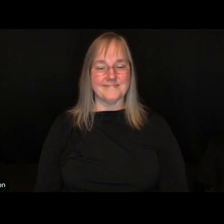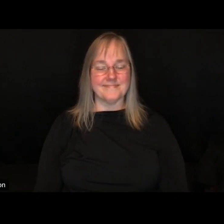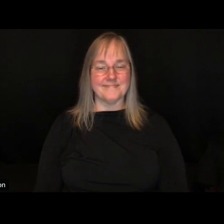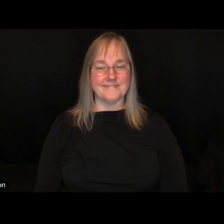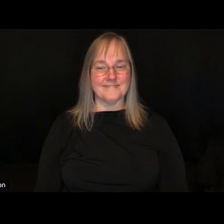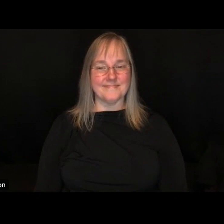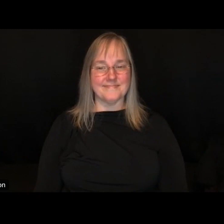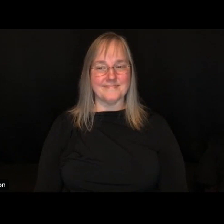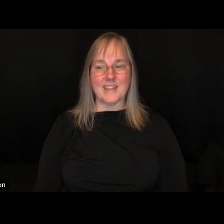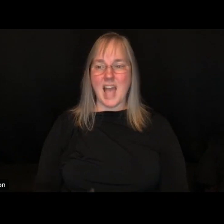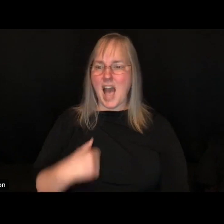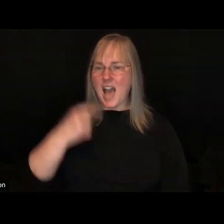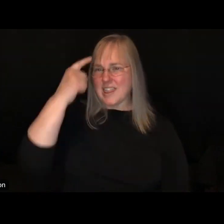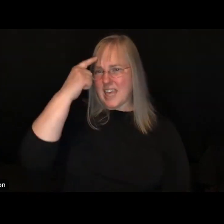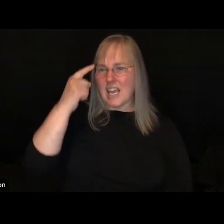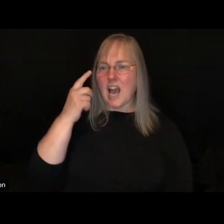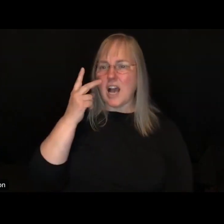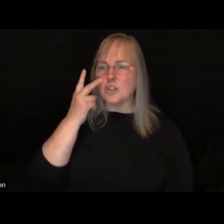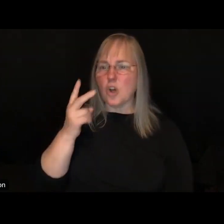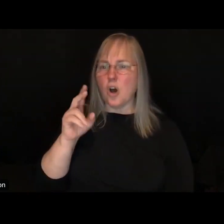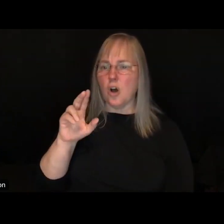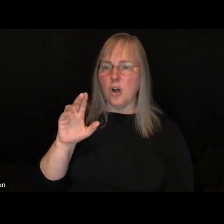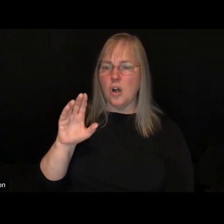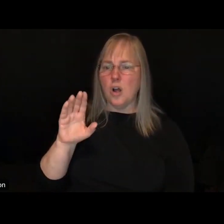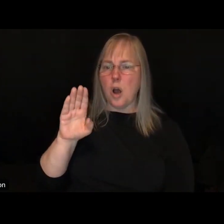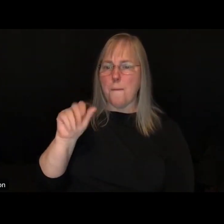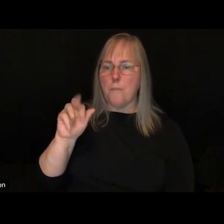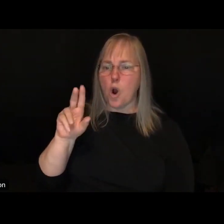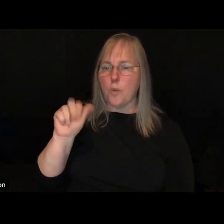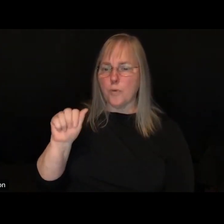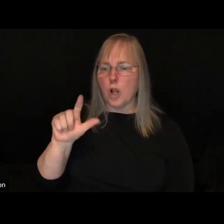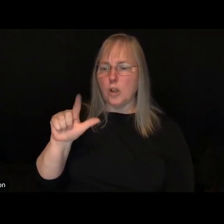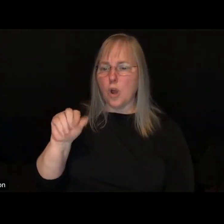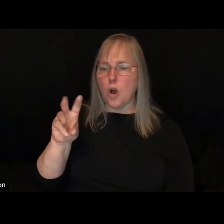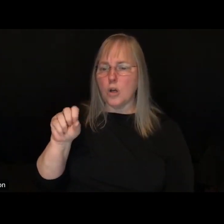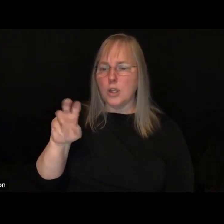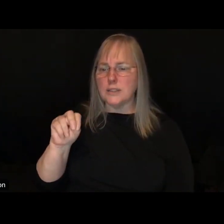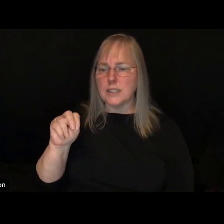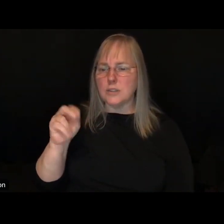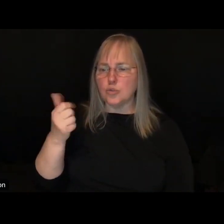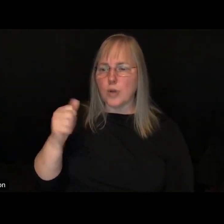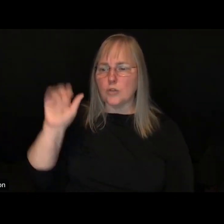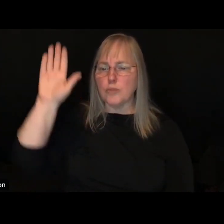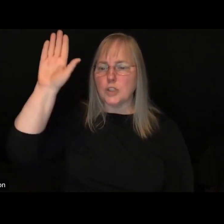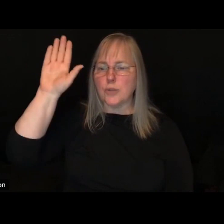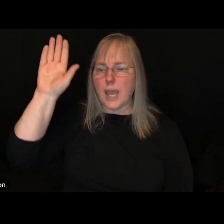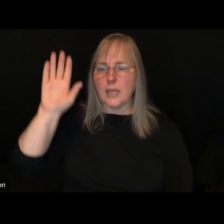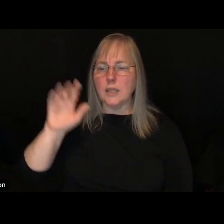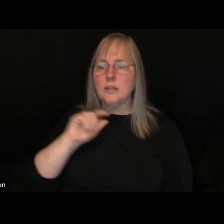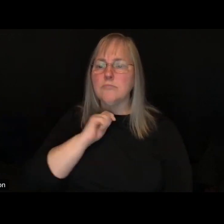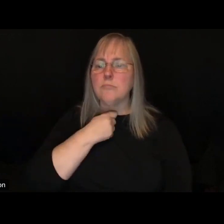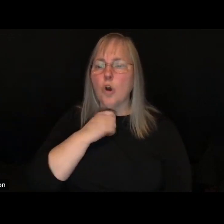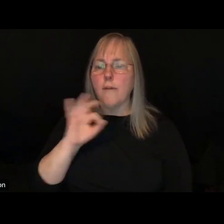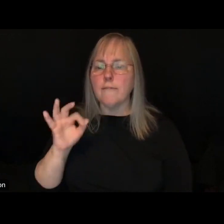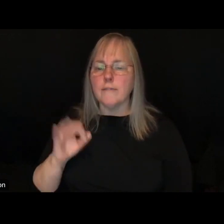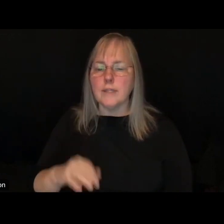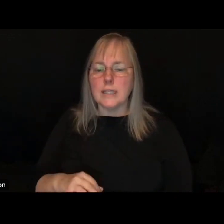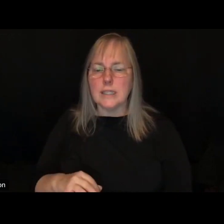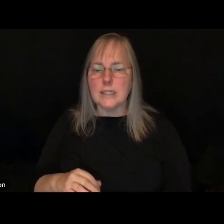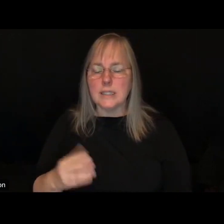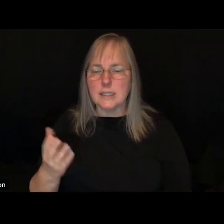I think I saw Barbara Lawson. She tried to raise her hand and you're unmuted. Oh. Yeah. Barbara, I